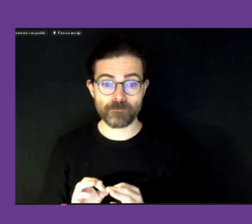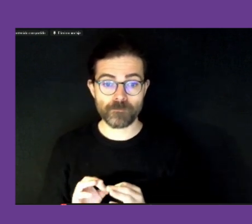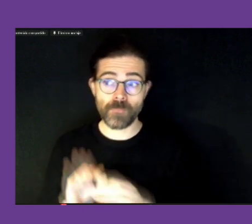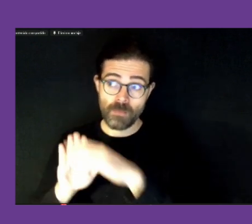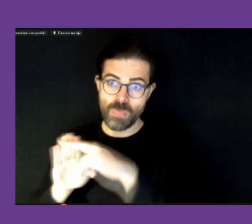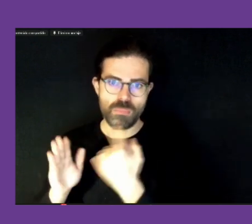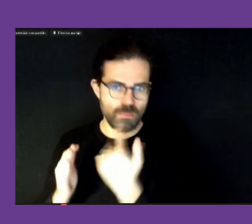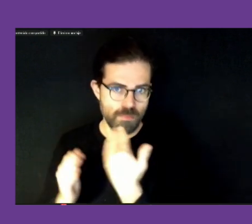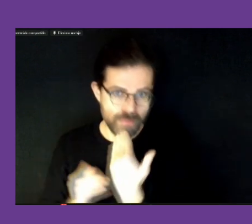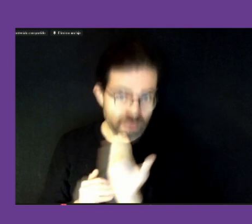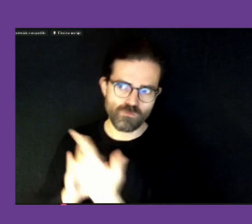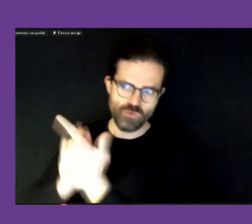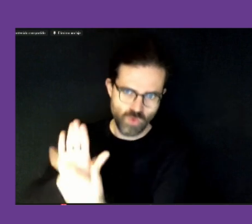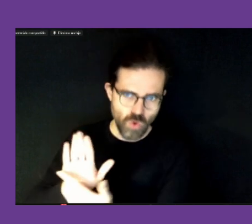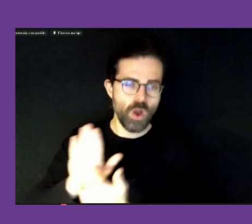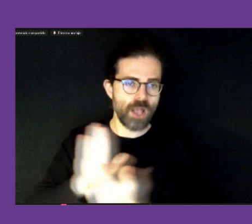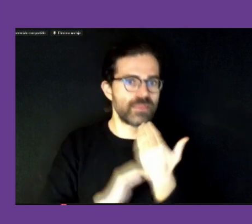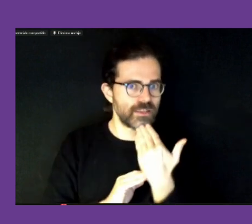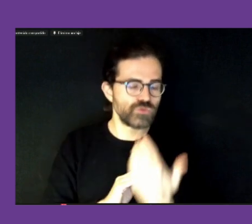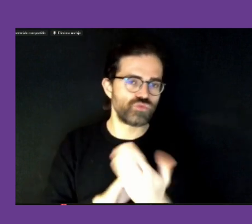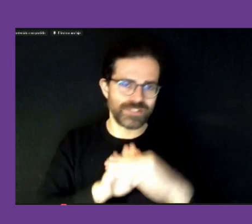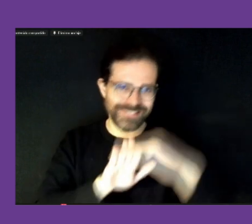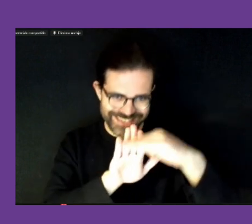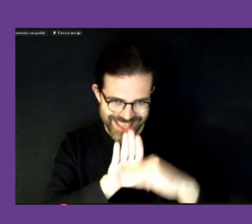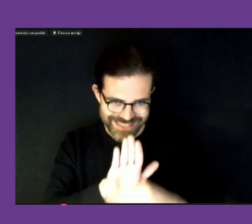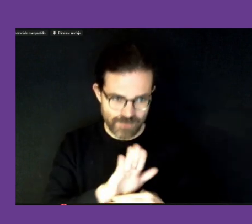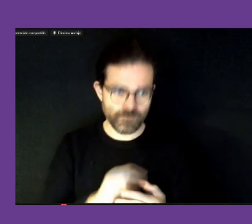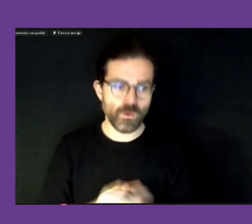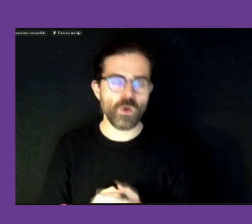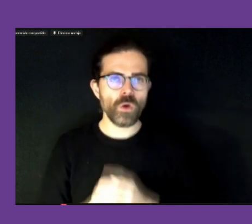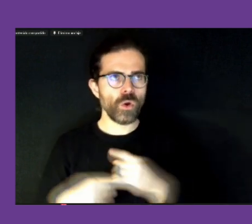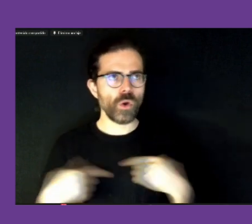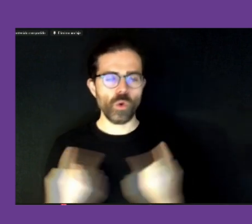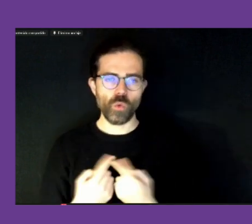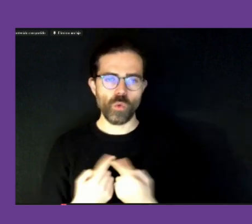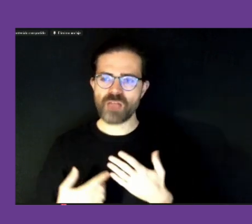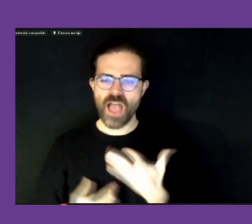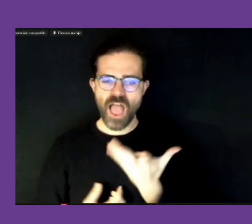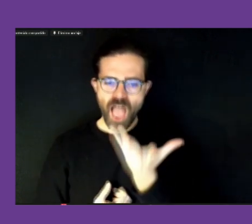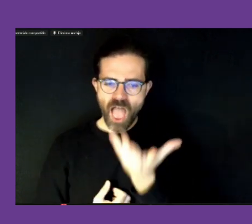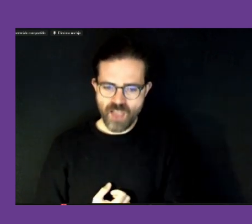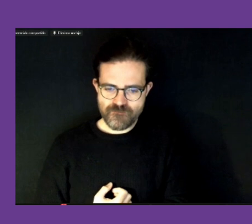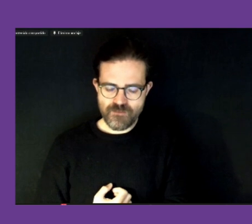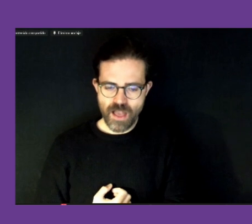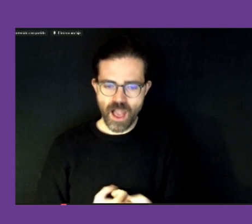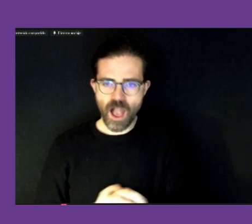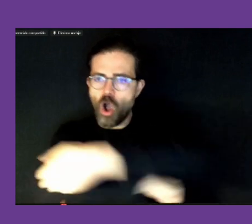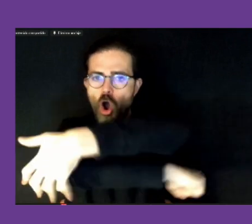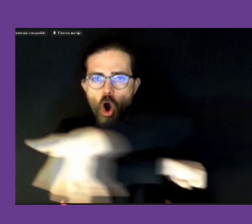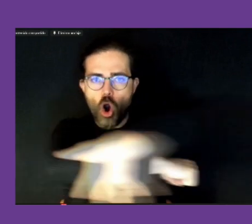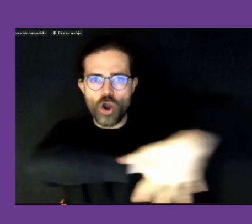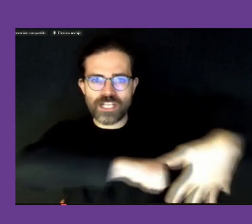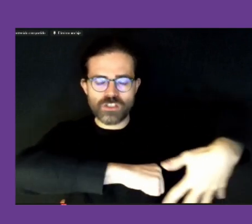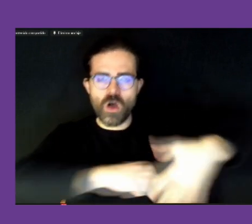also work on a horizontal kind of policies regarding standardization in cooperation, obviously, with ANEC,